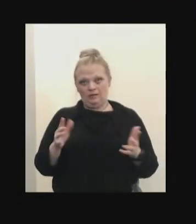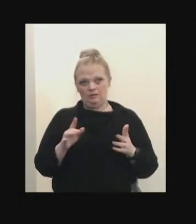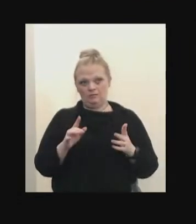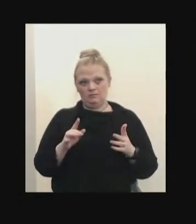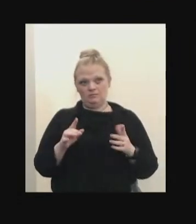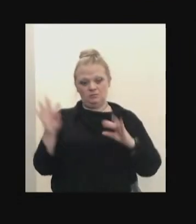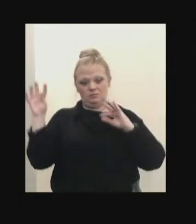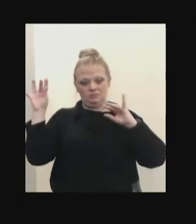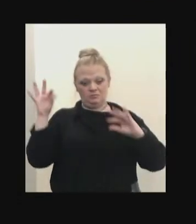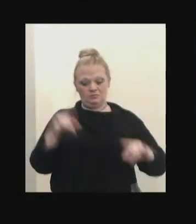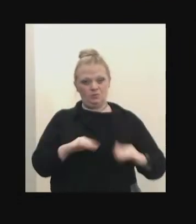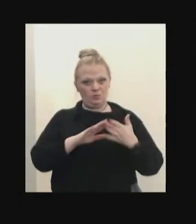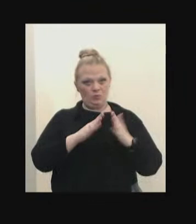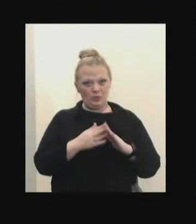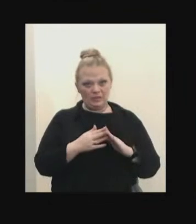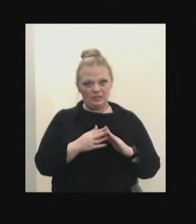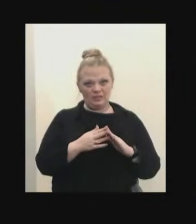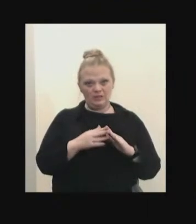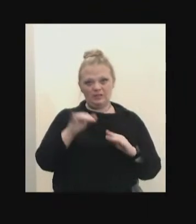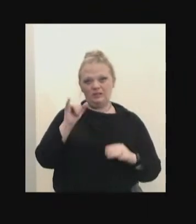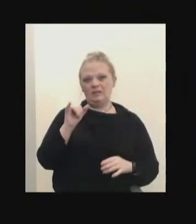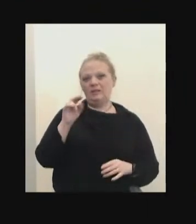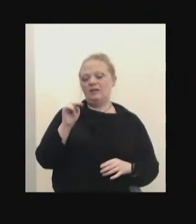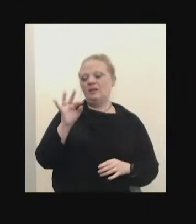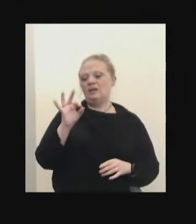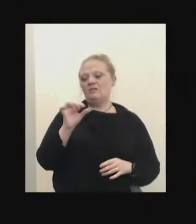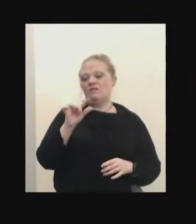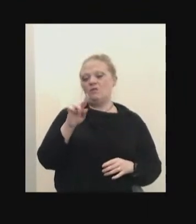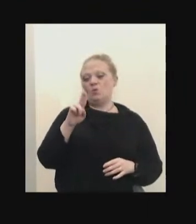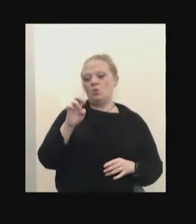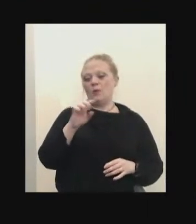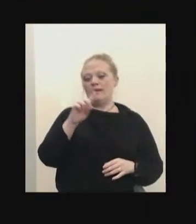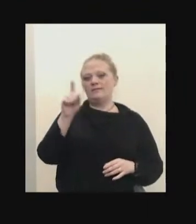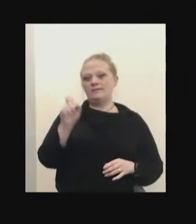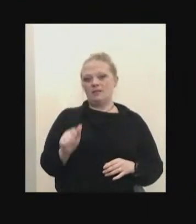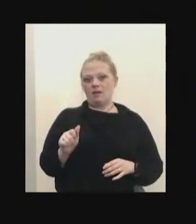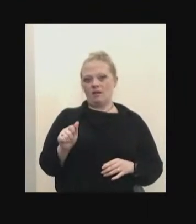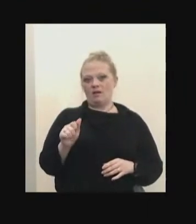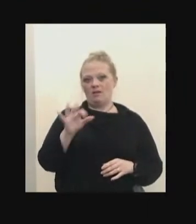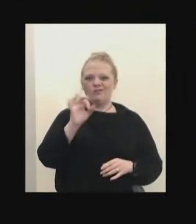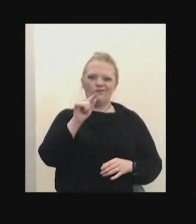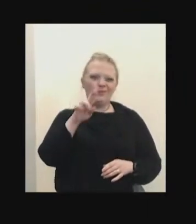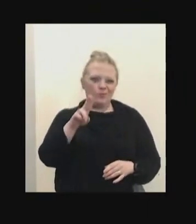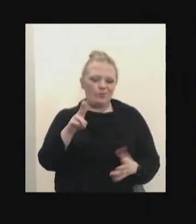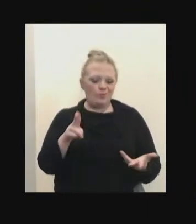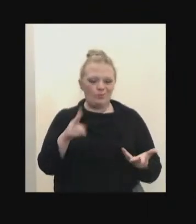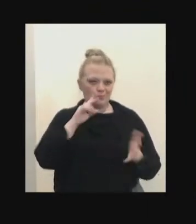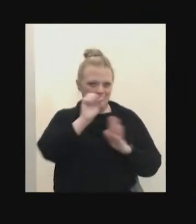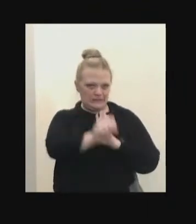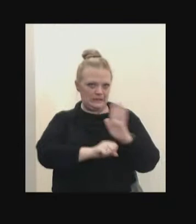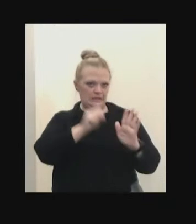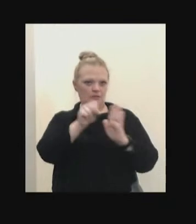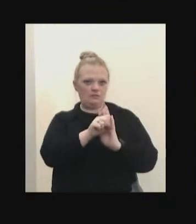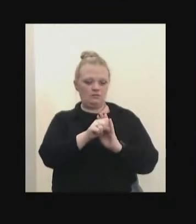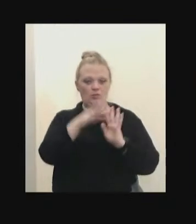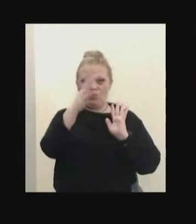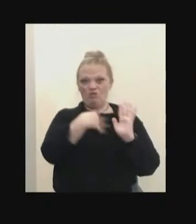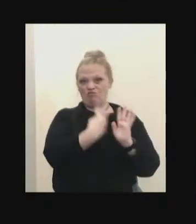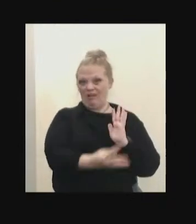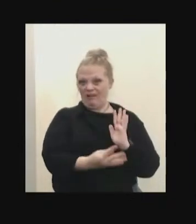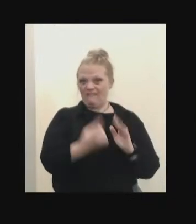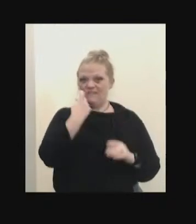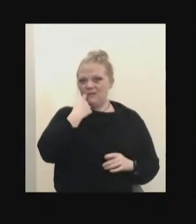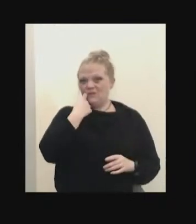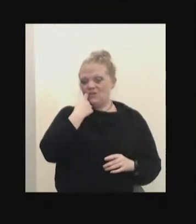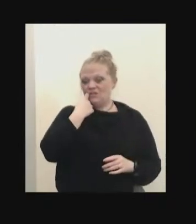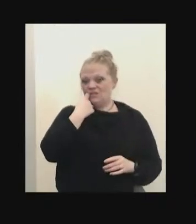our community is influenza. It's almost flu season. So this graph is from this past week's